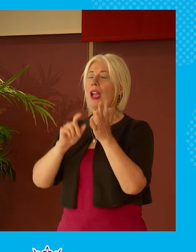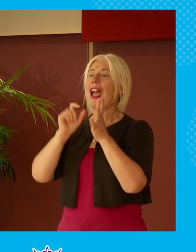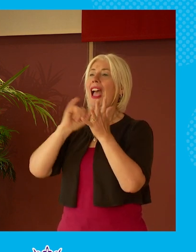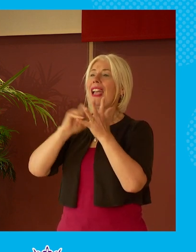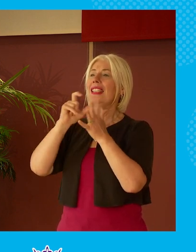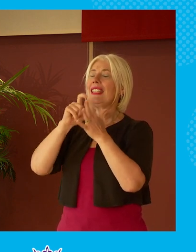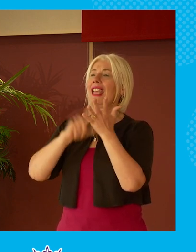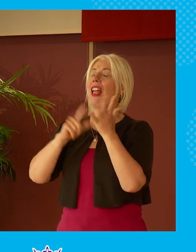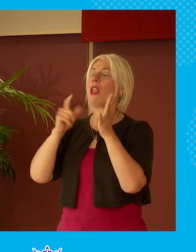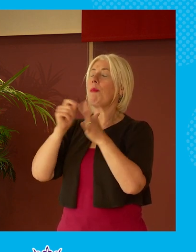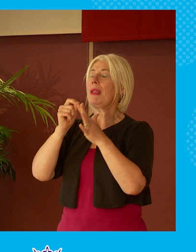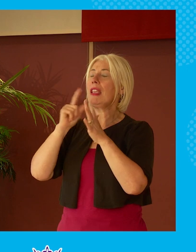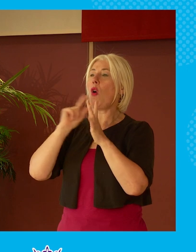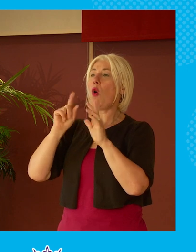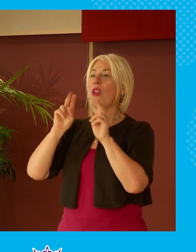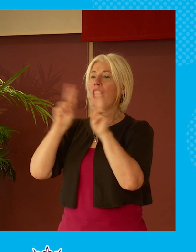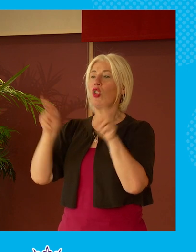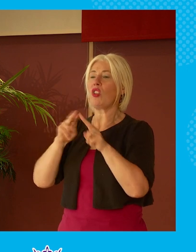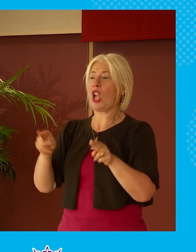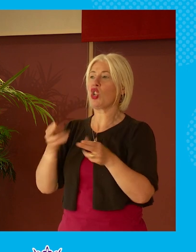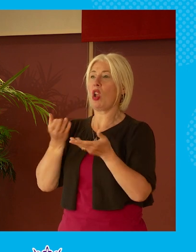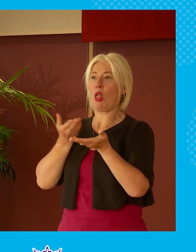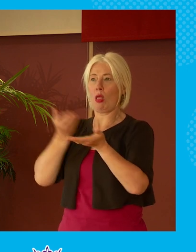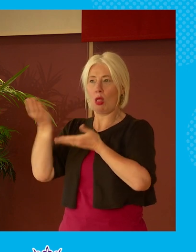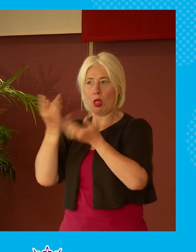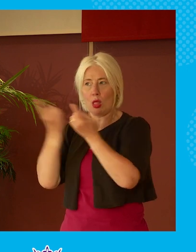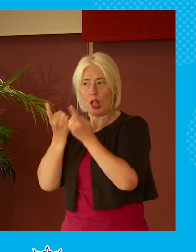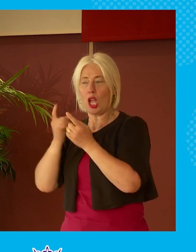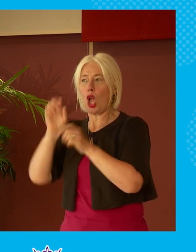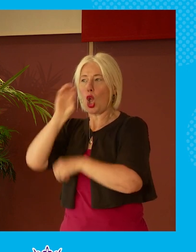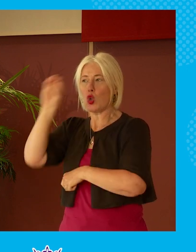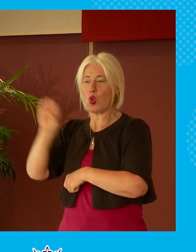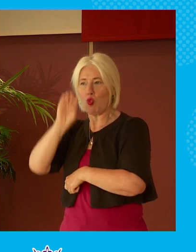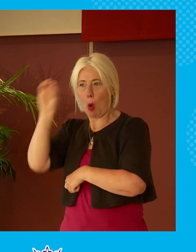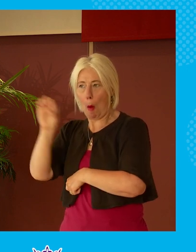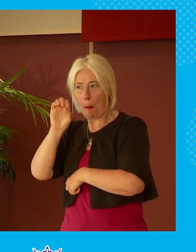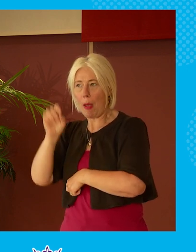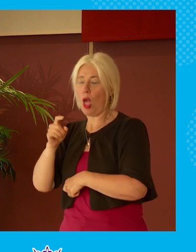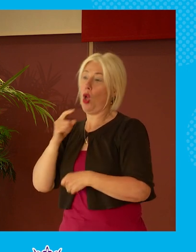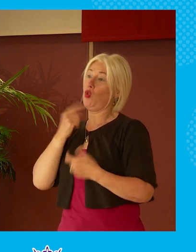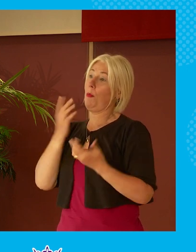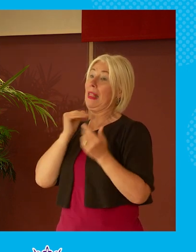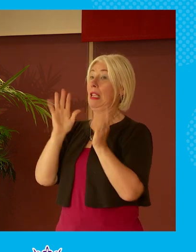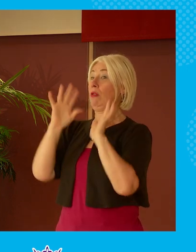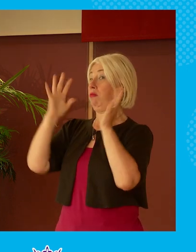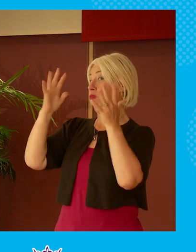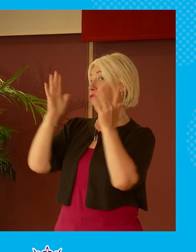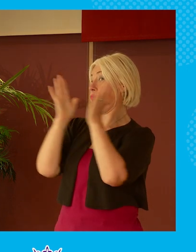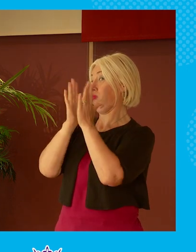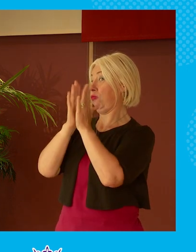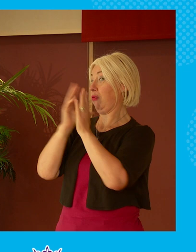the Northern Ireland Affairs Committee at Westminster. I invite you to give all three panellists a warm welcome.